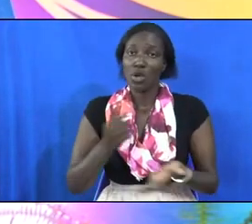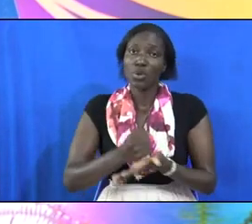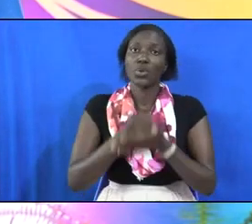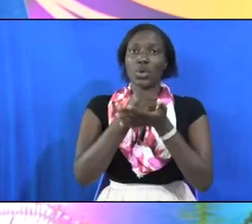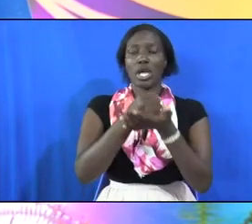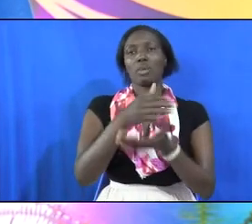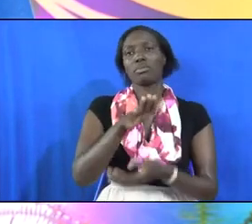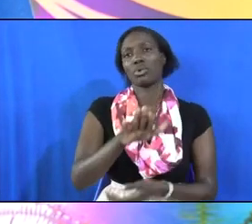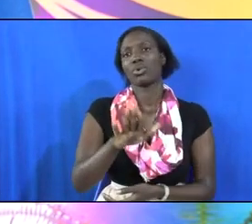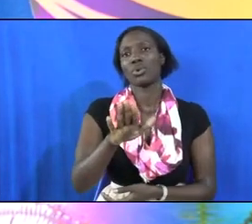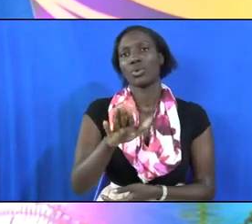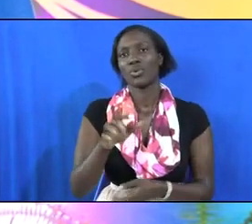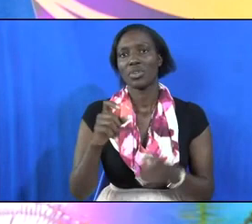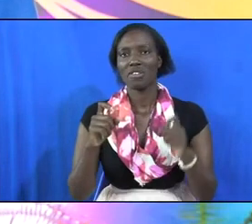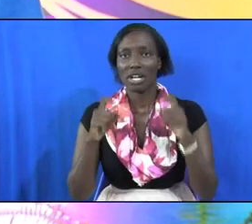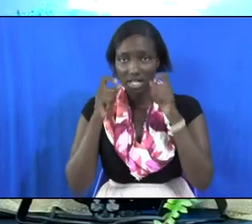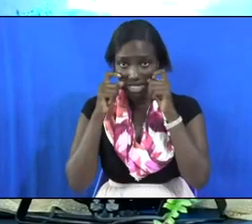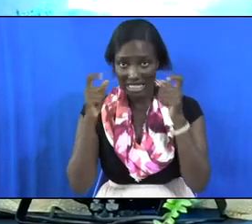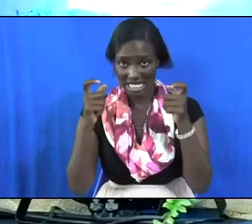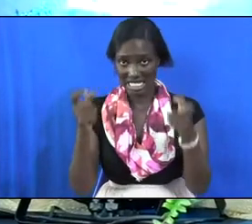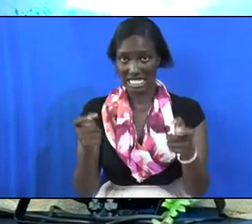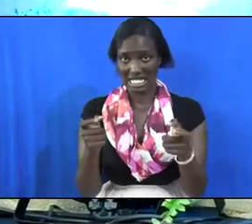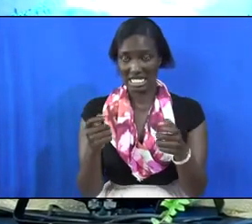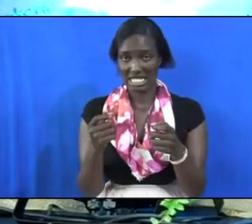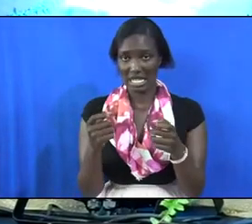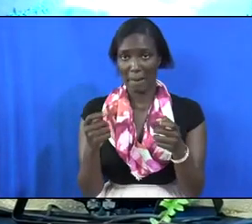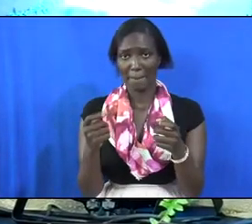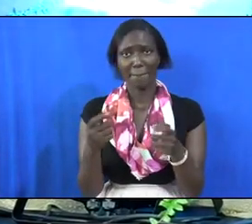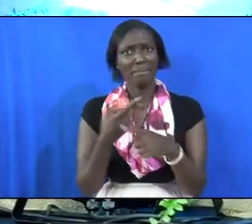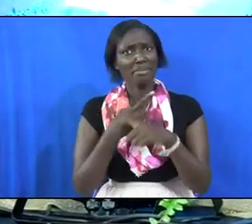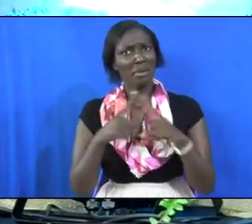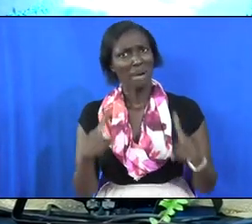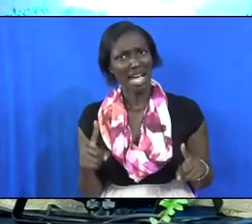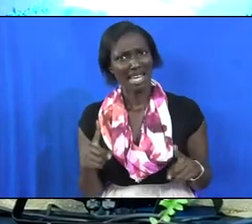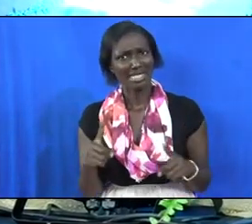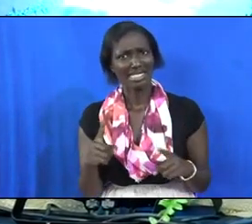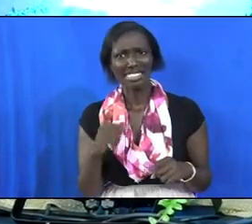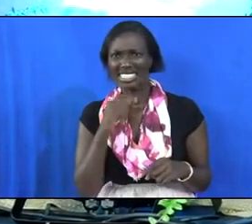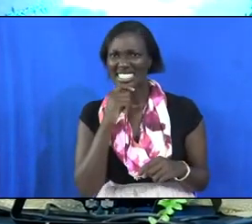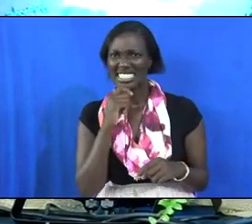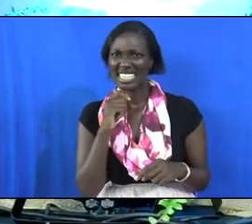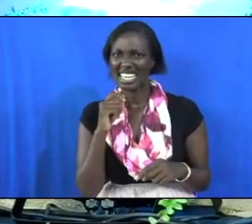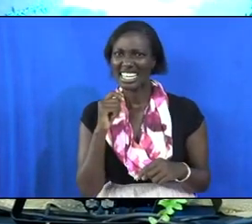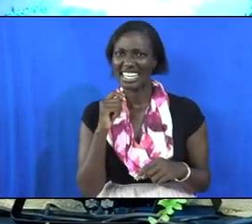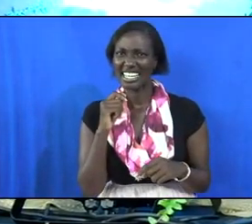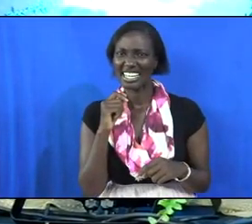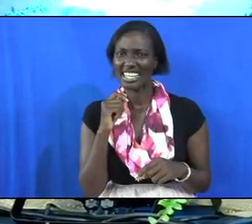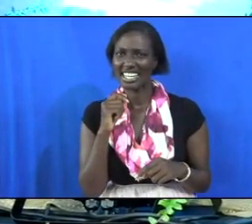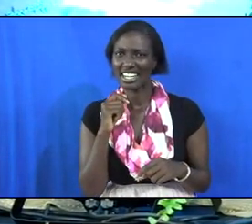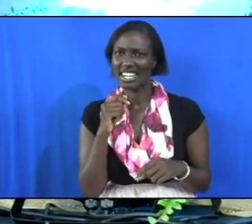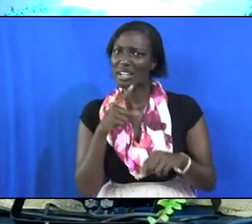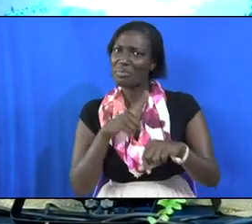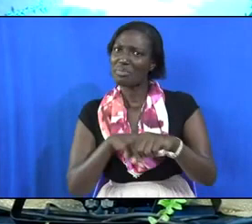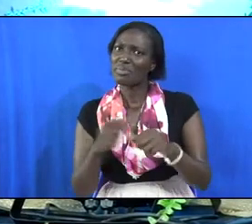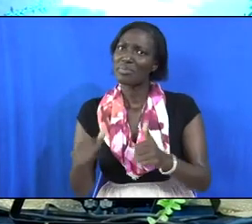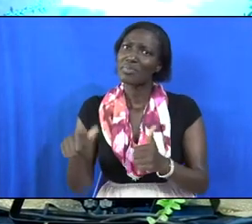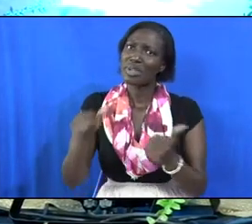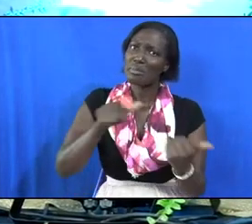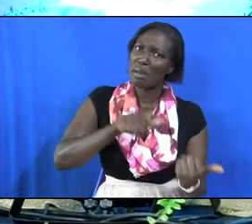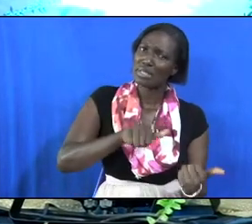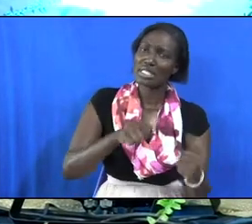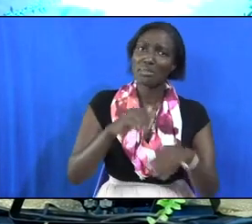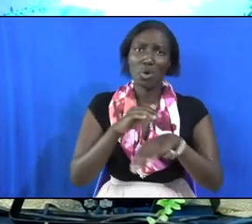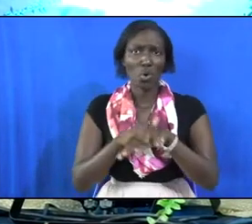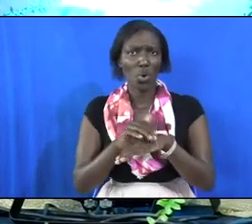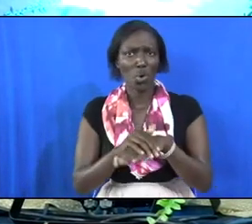overcome sin. But Dad, if baptism is a good thing, why don't we baptize children